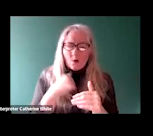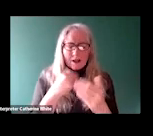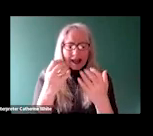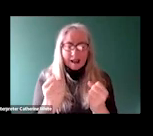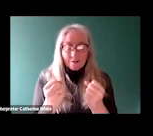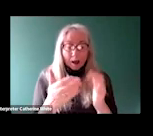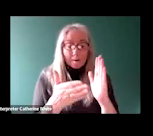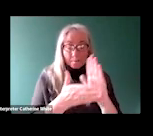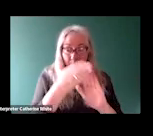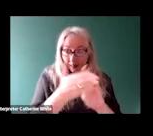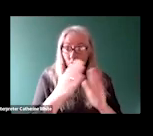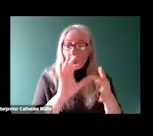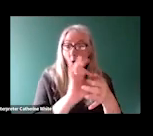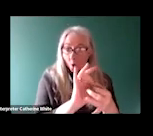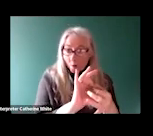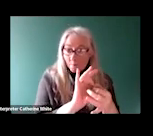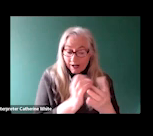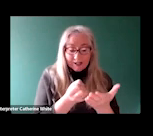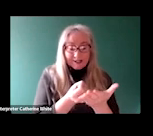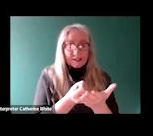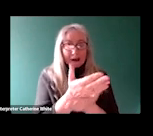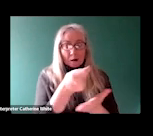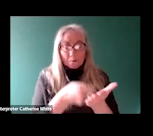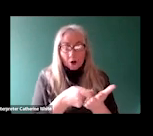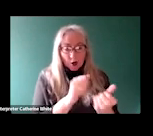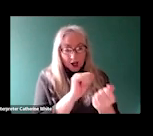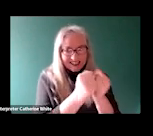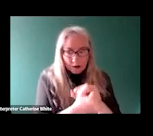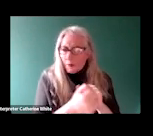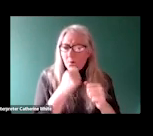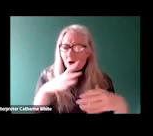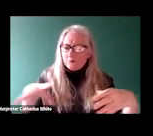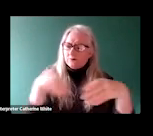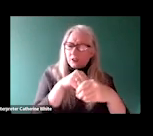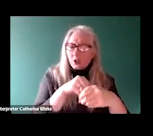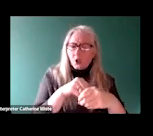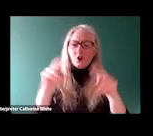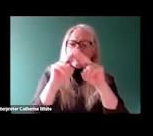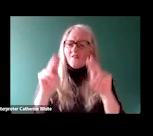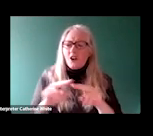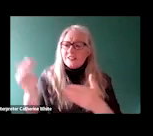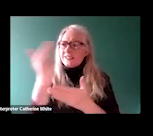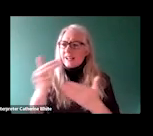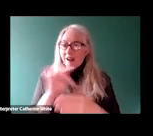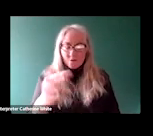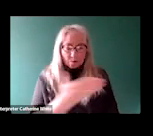building homes and then spending a lot of money to adapt them, to incorporating universal design features from the very outset, so